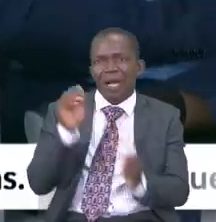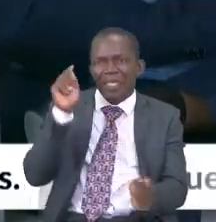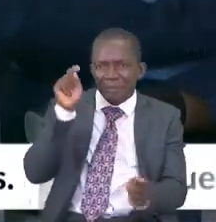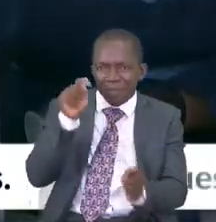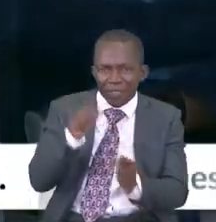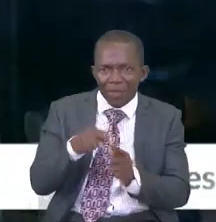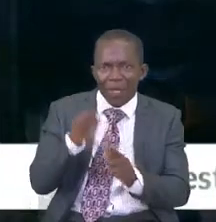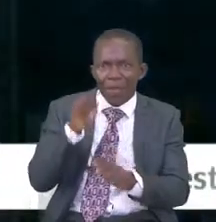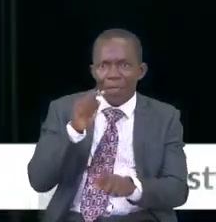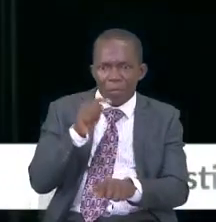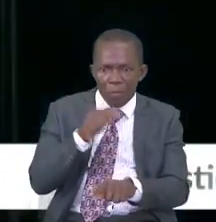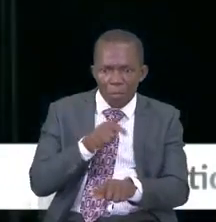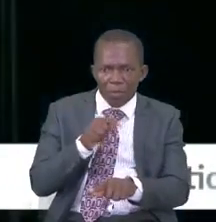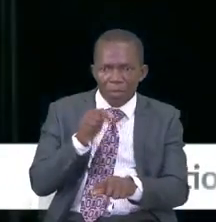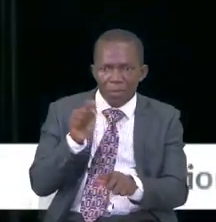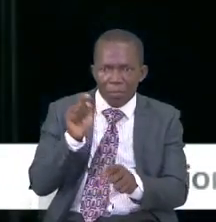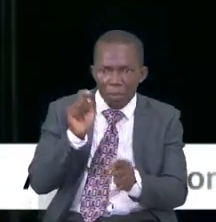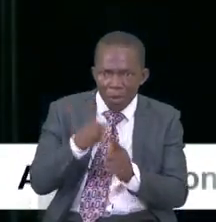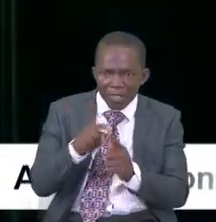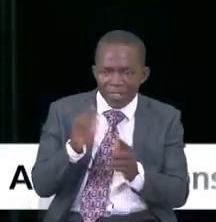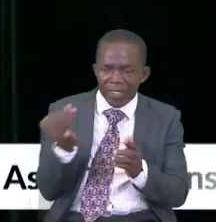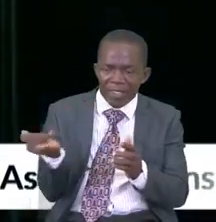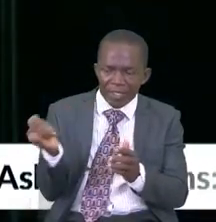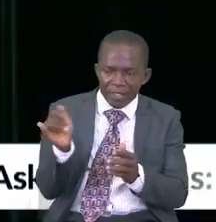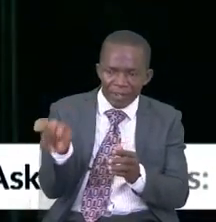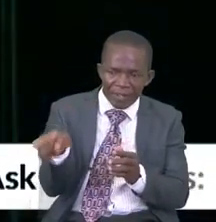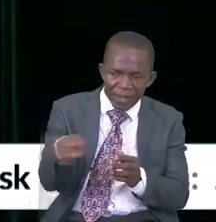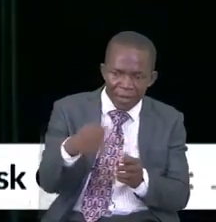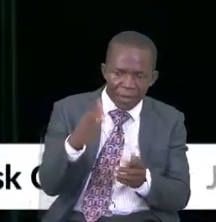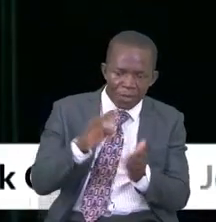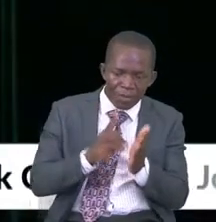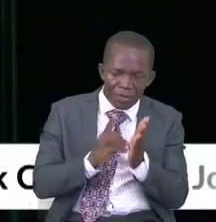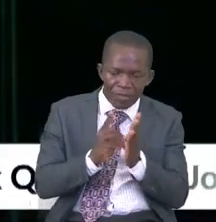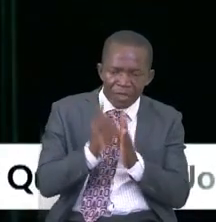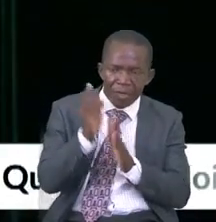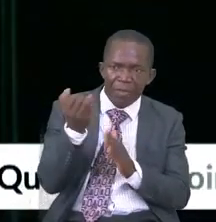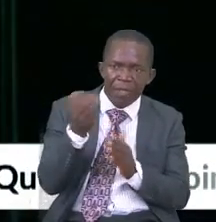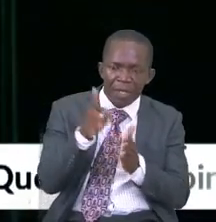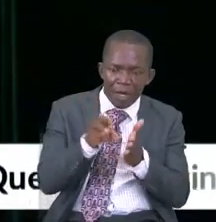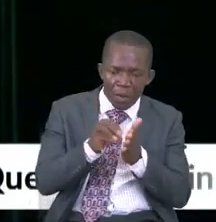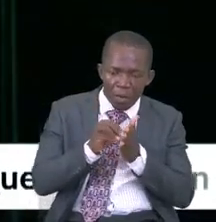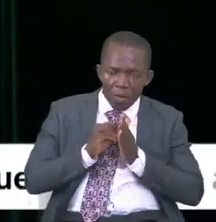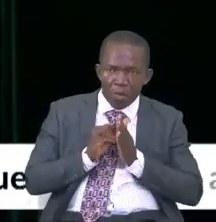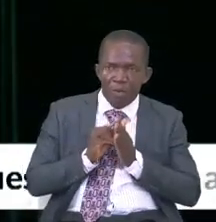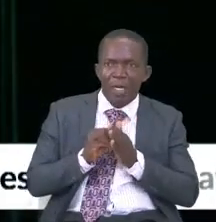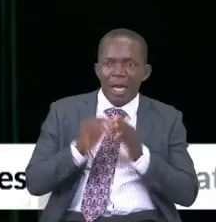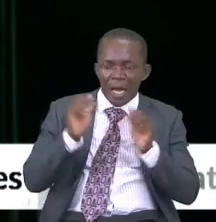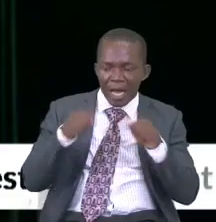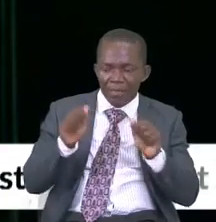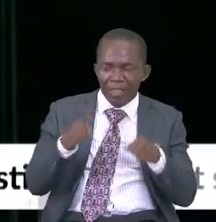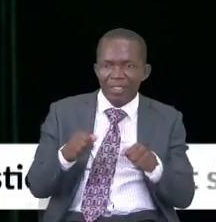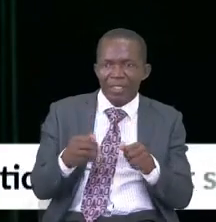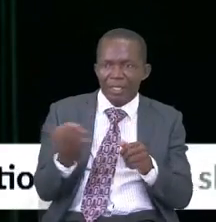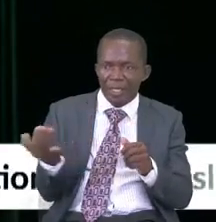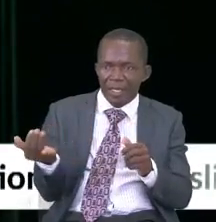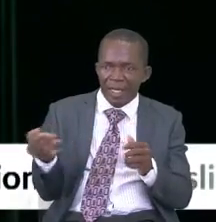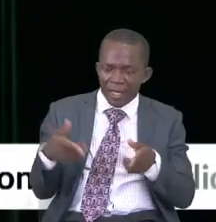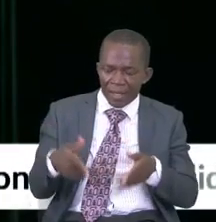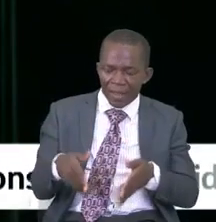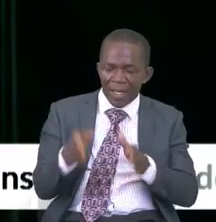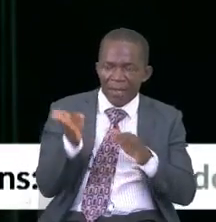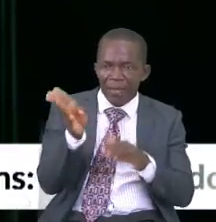begin to develop their own skills and abilities. But be there. Let them watch you groaning in prayer, seeking the